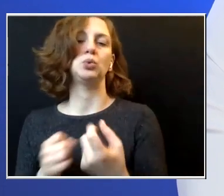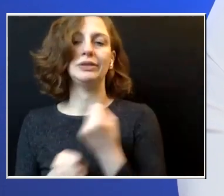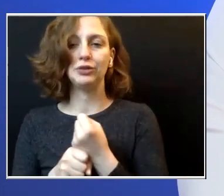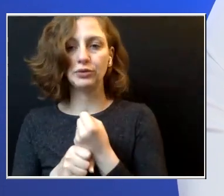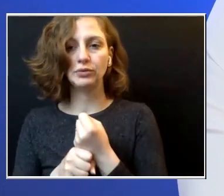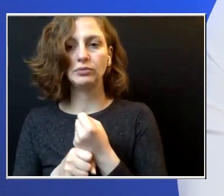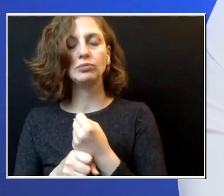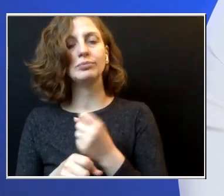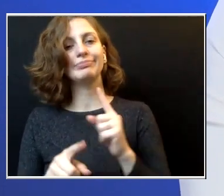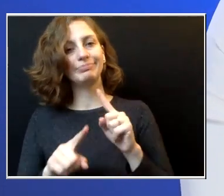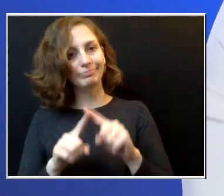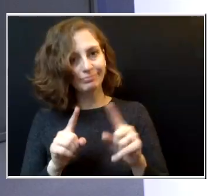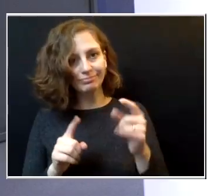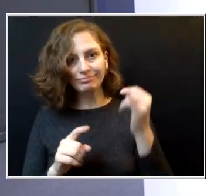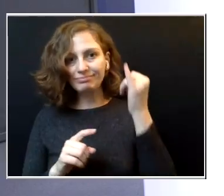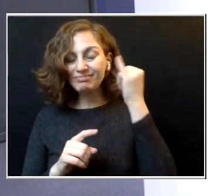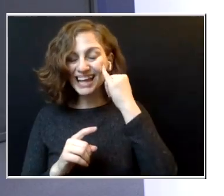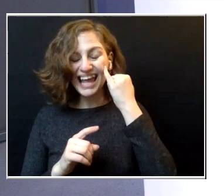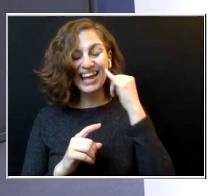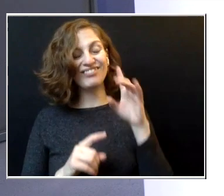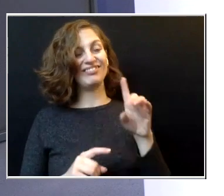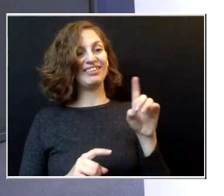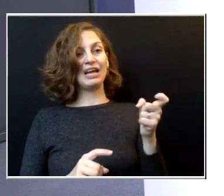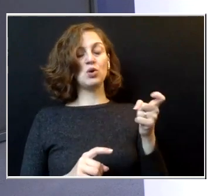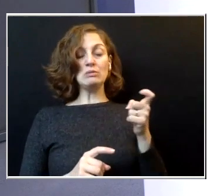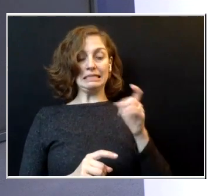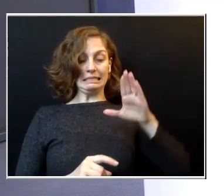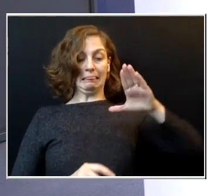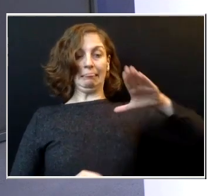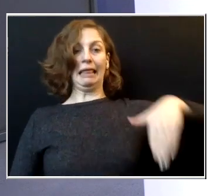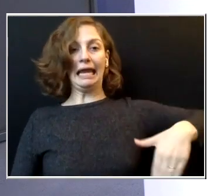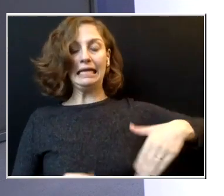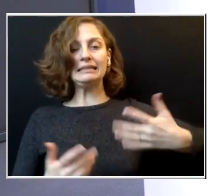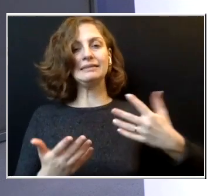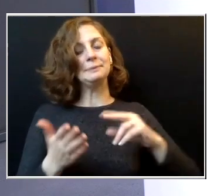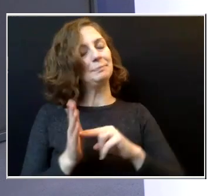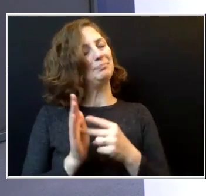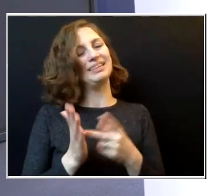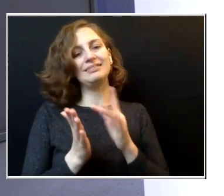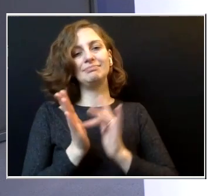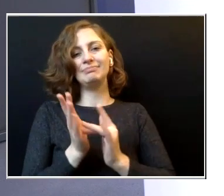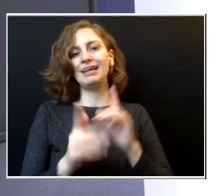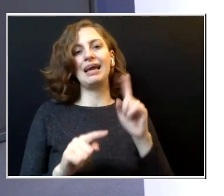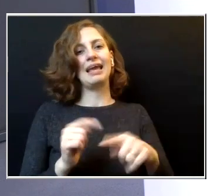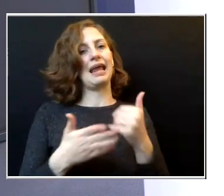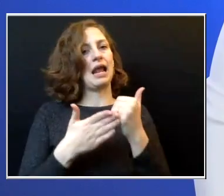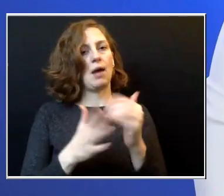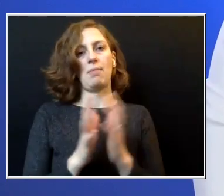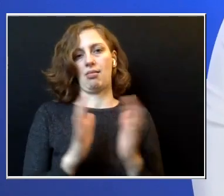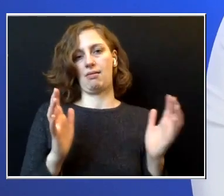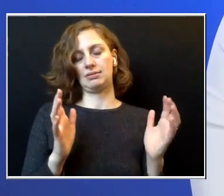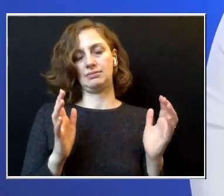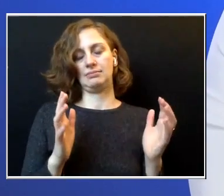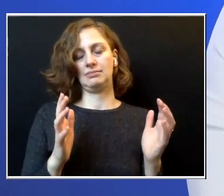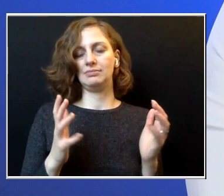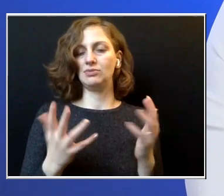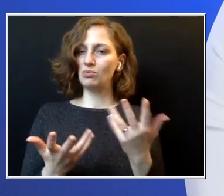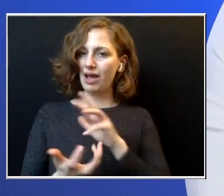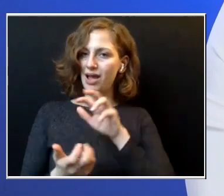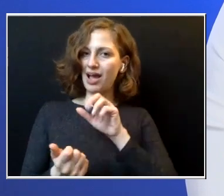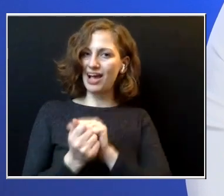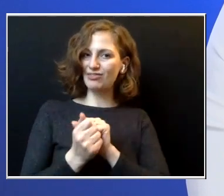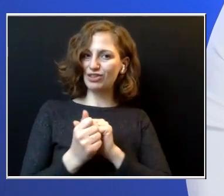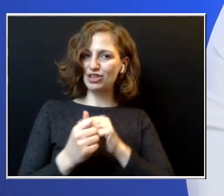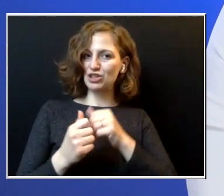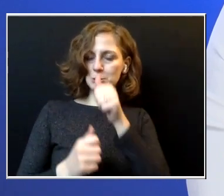not able to do as much. So what's the average survival after diagnosis? So historically, we would say that the